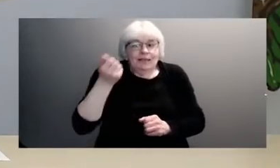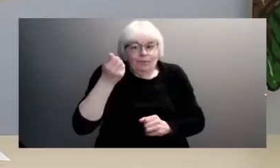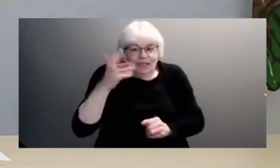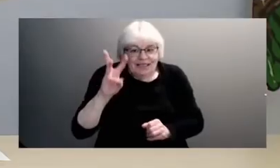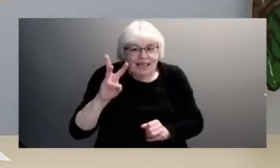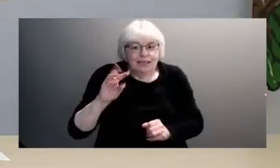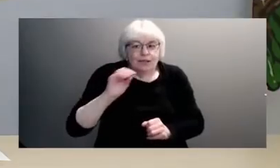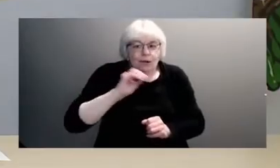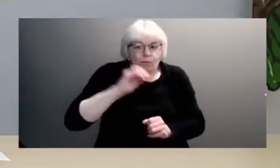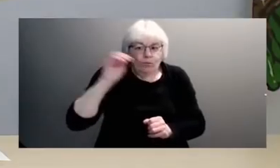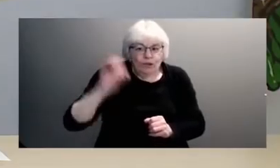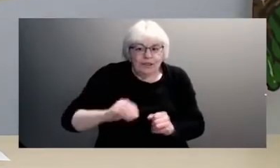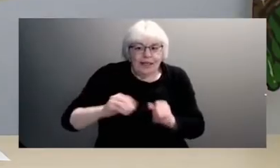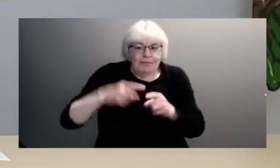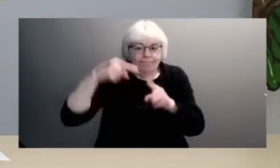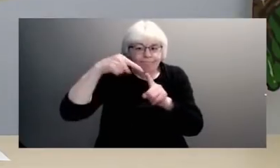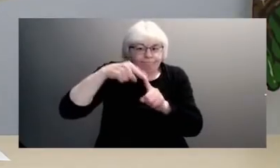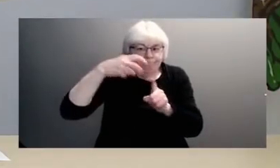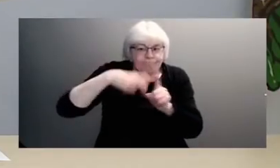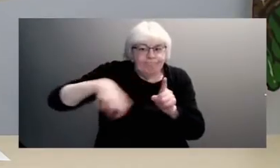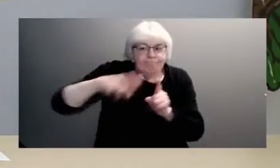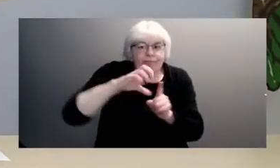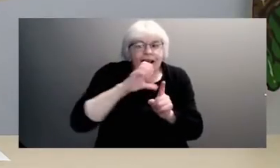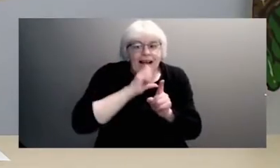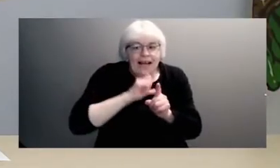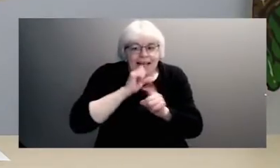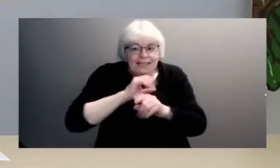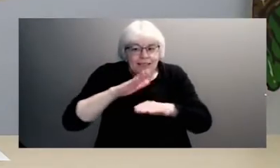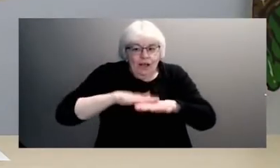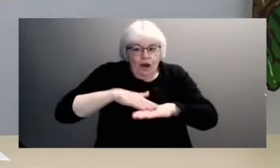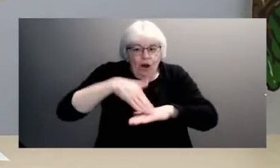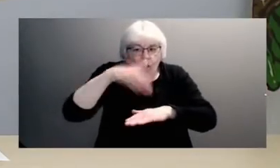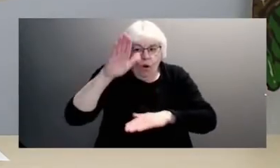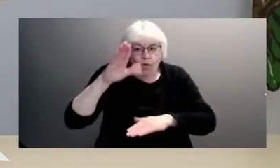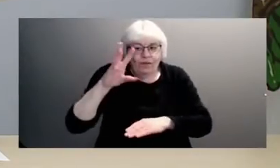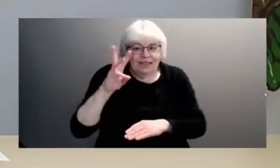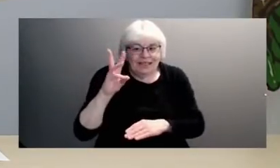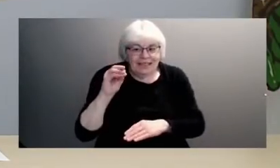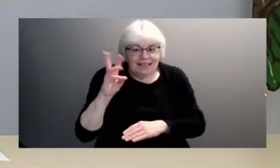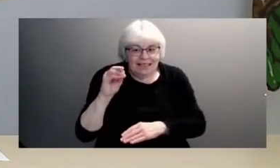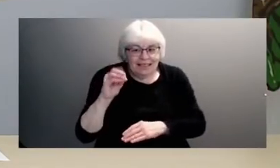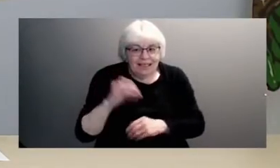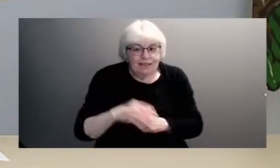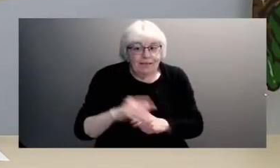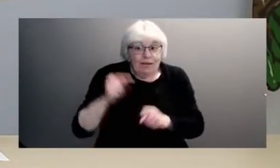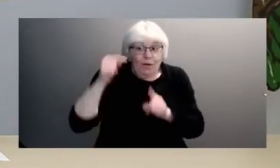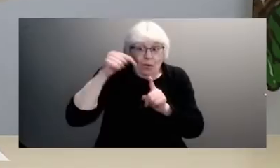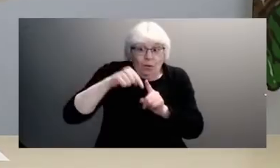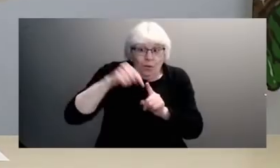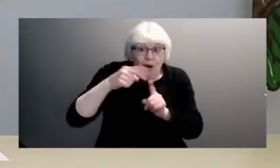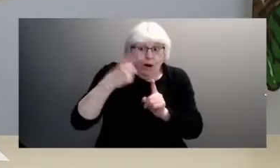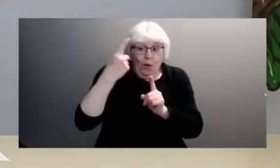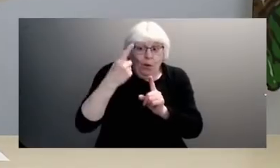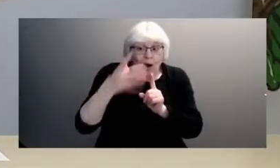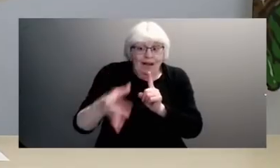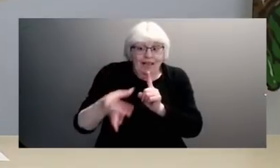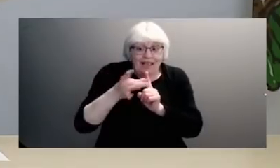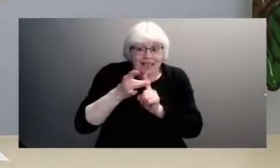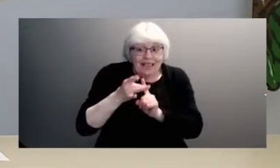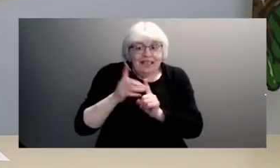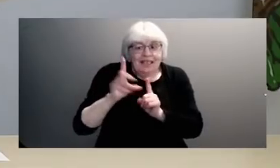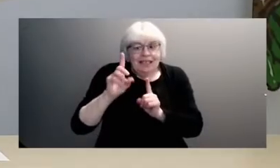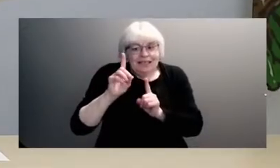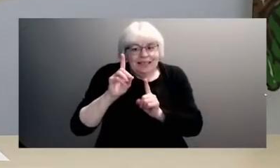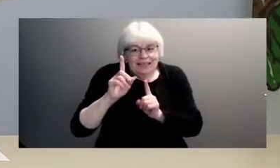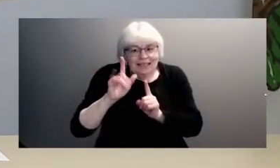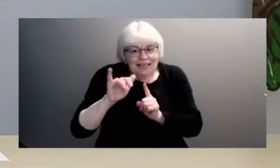On average, each case had 9 close contacts, and that range was quite wide, from really